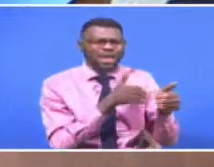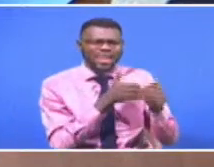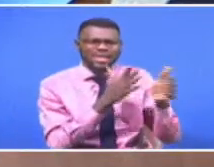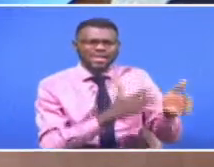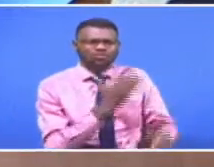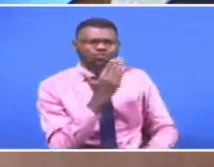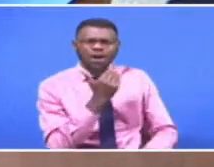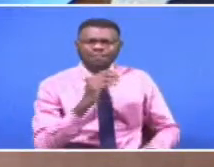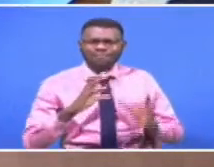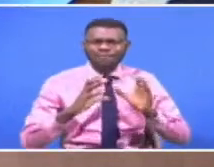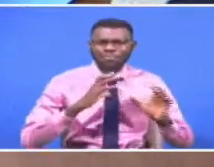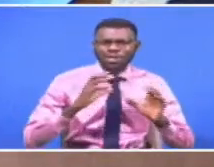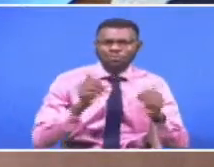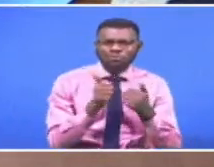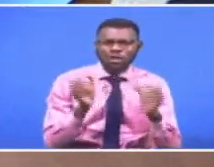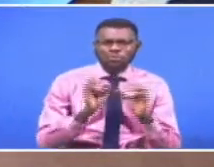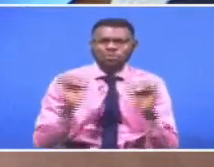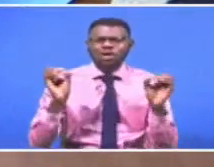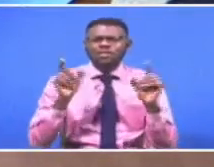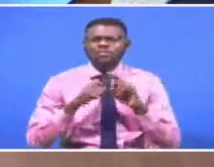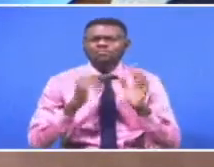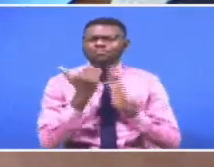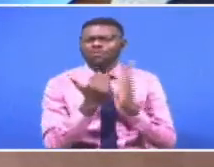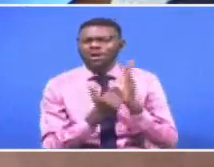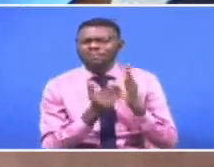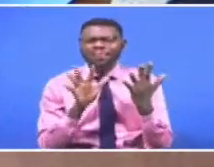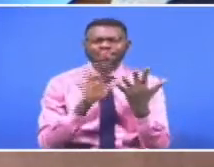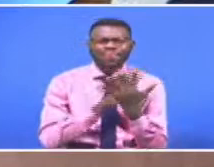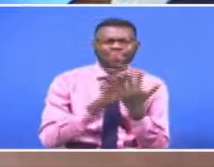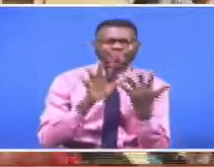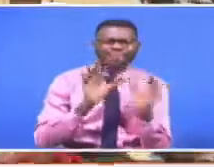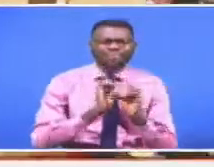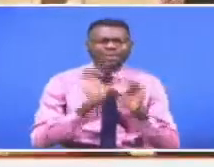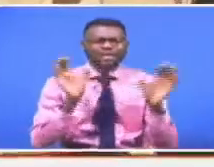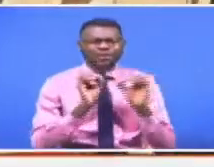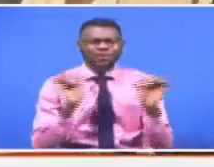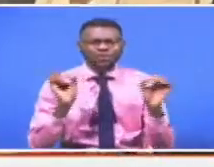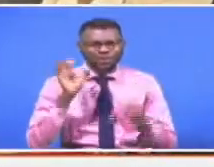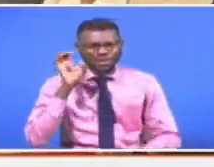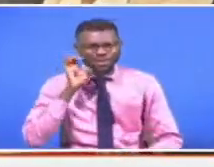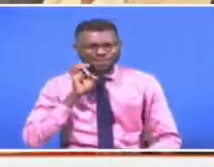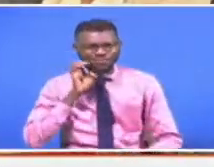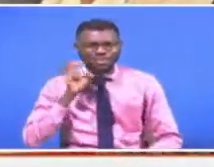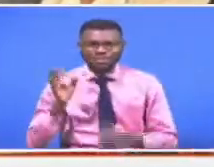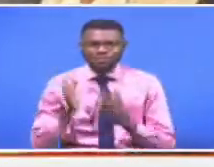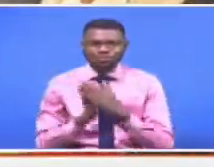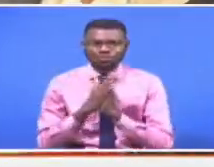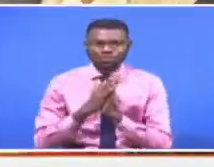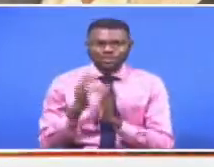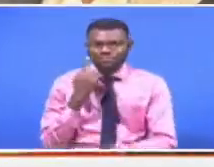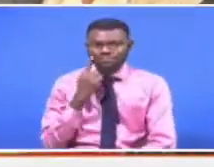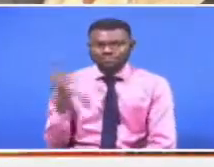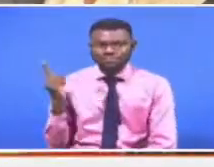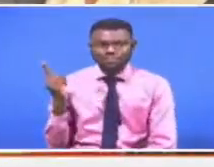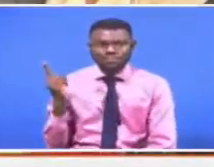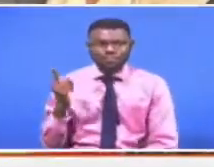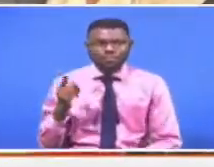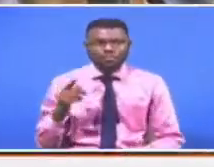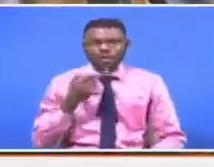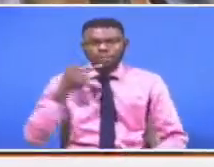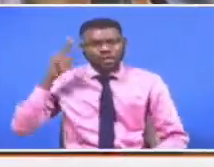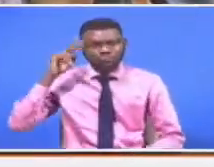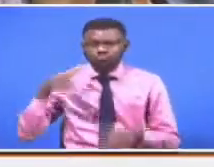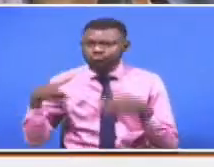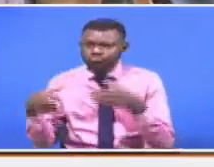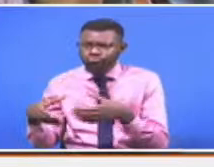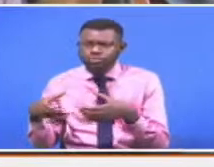of transparency in the program. Elvis Kuske with that story. The parents narrated how the programs they had